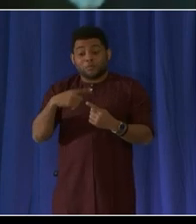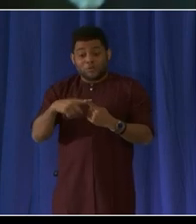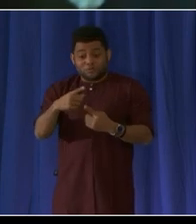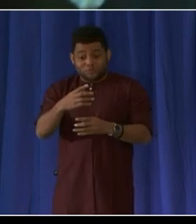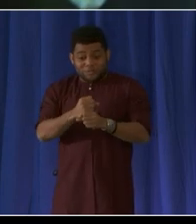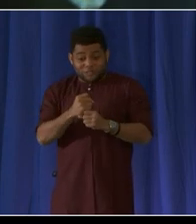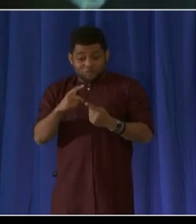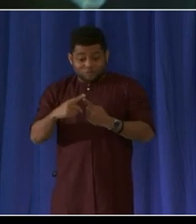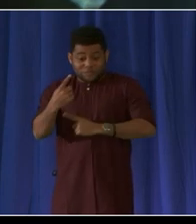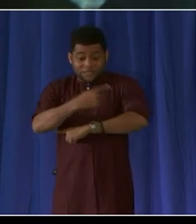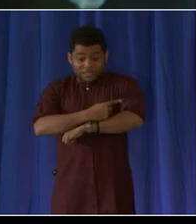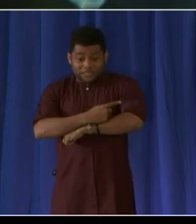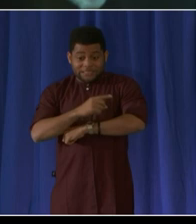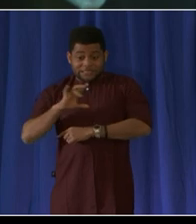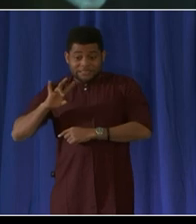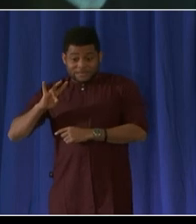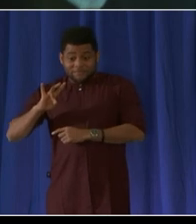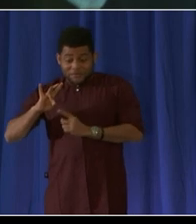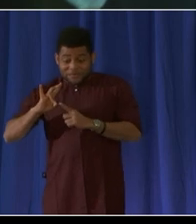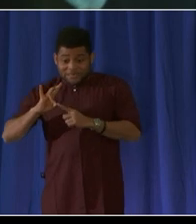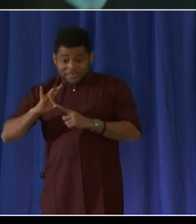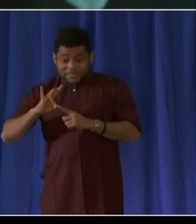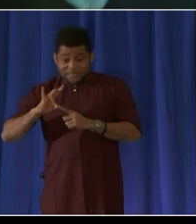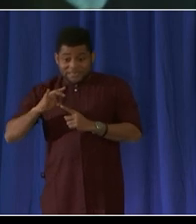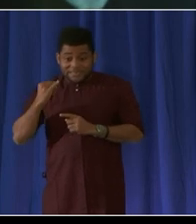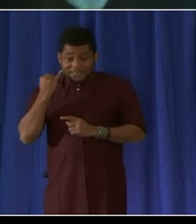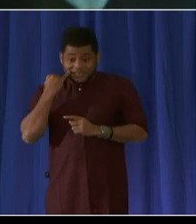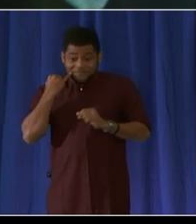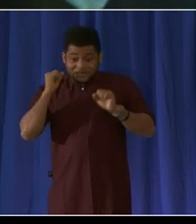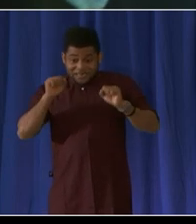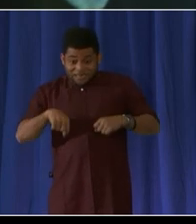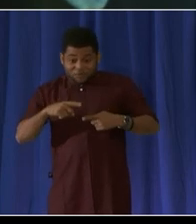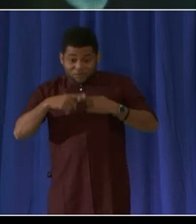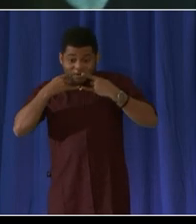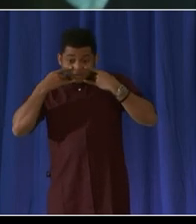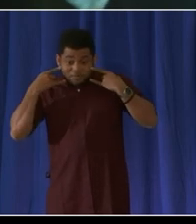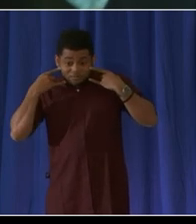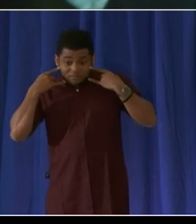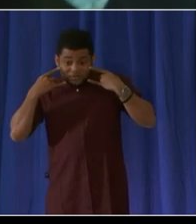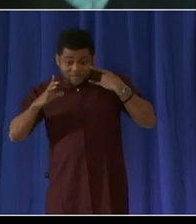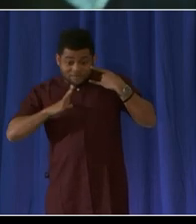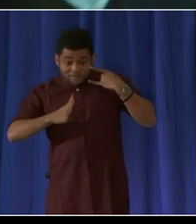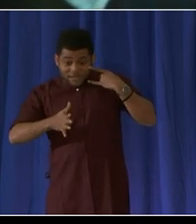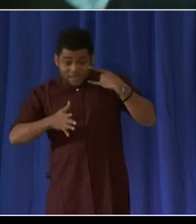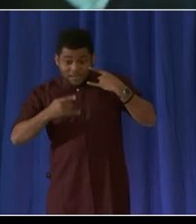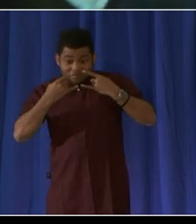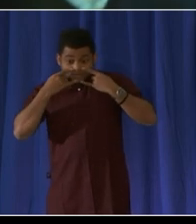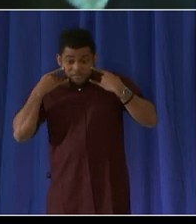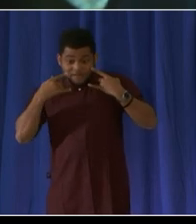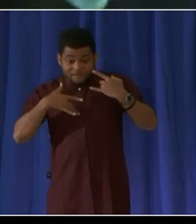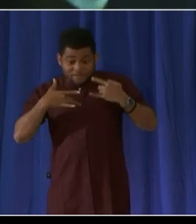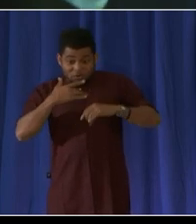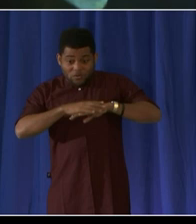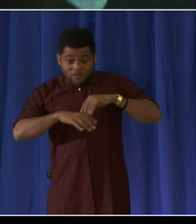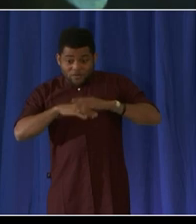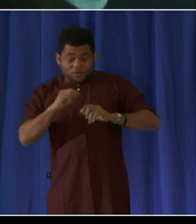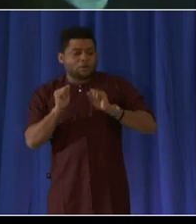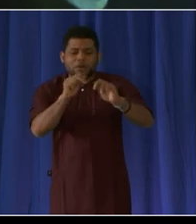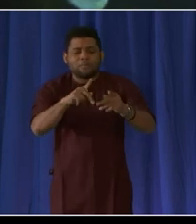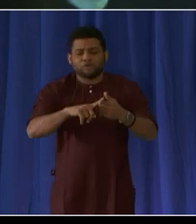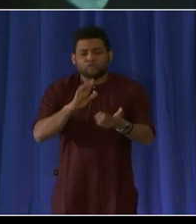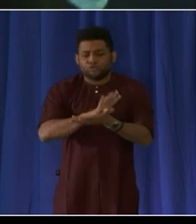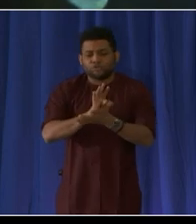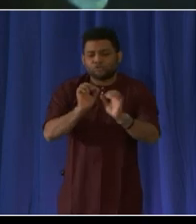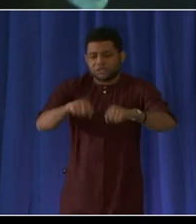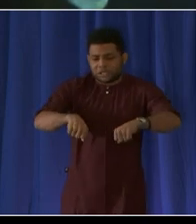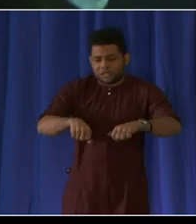when you get to day 7, if you're able to wear a well-fitting mask, you're going to be able to return to school at